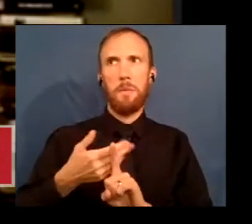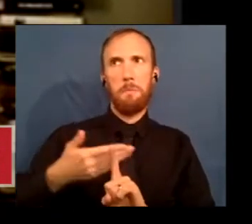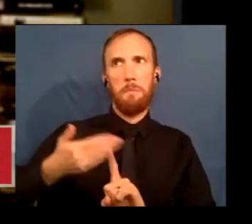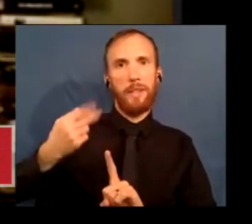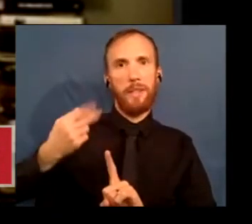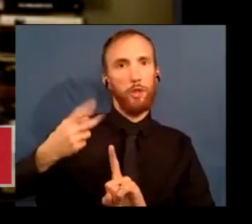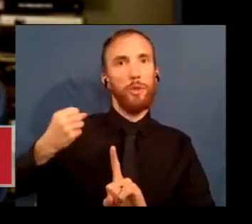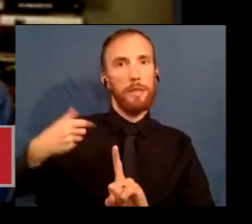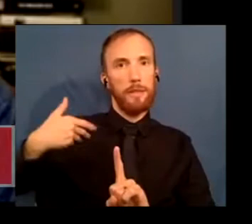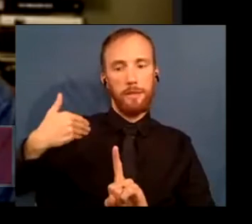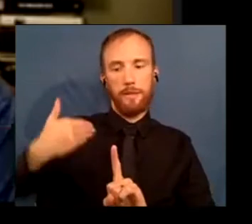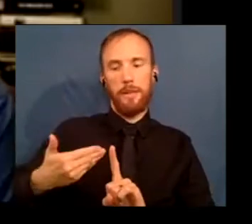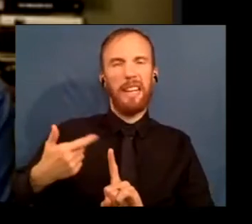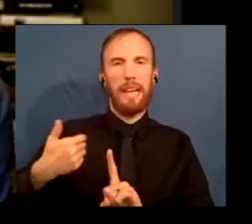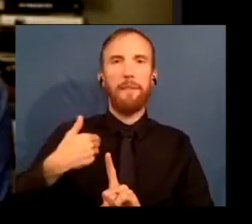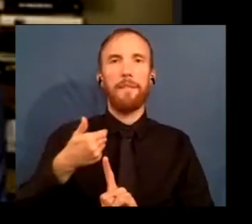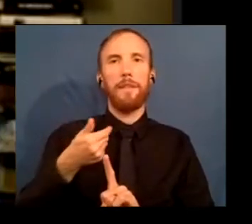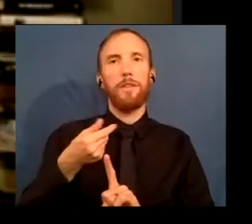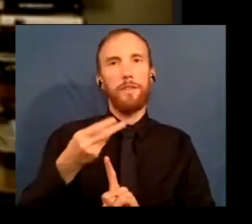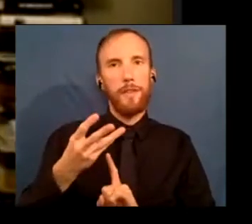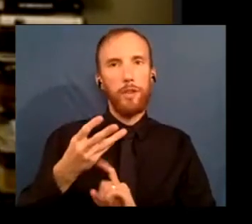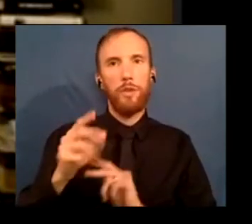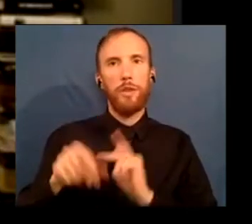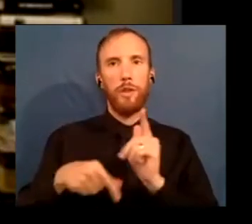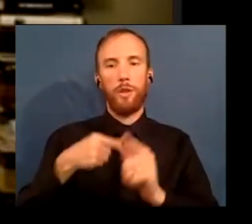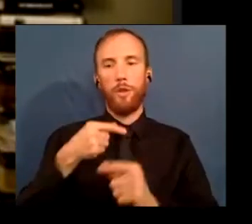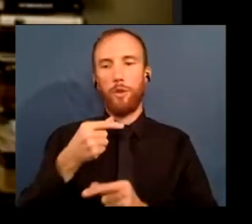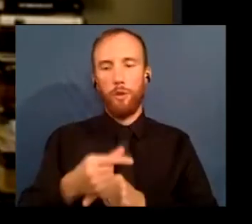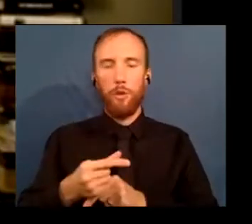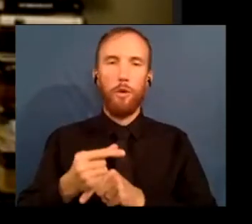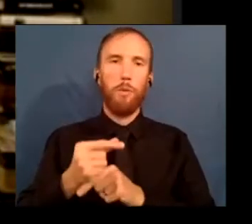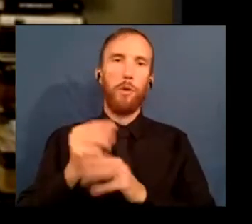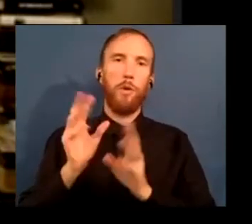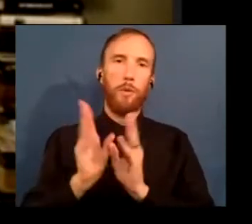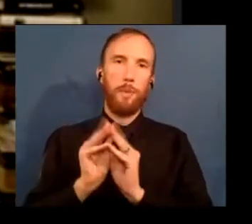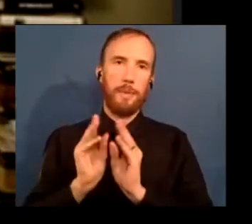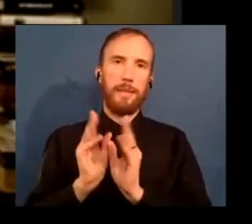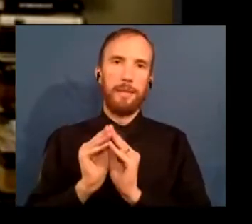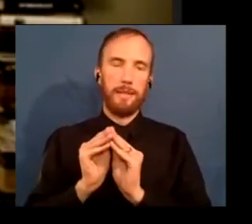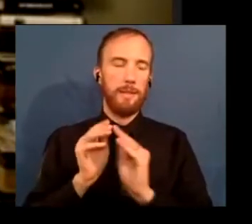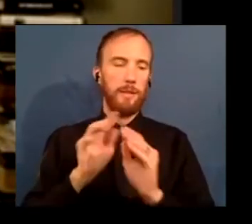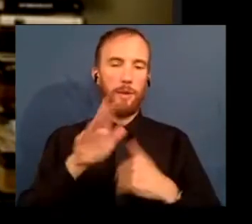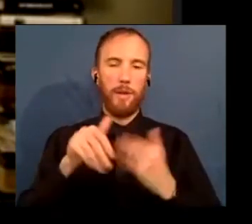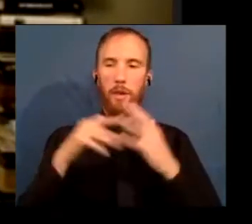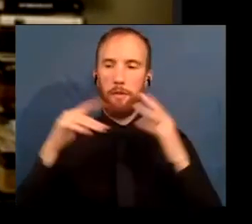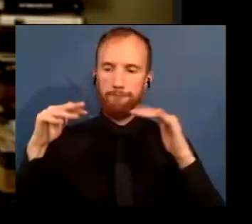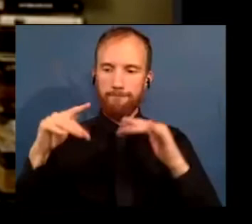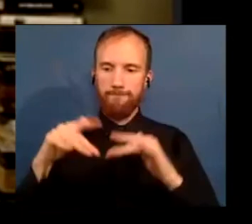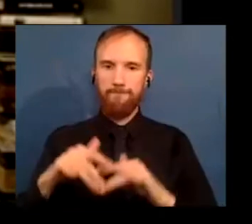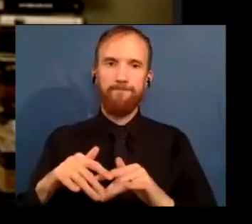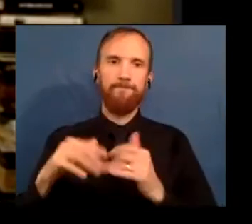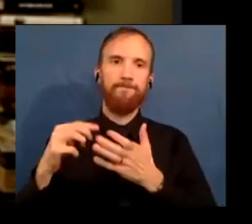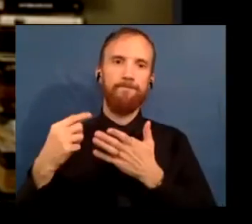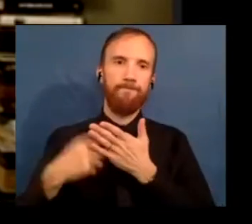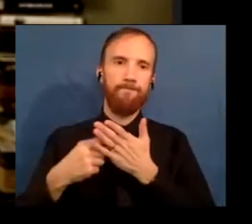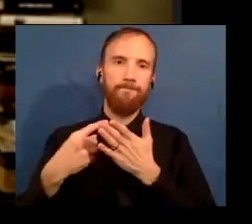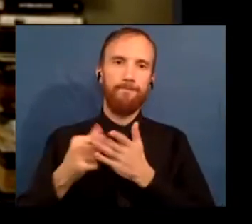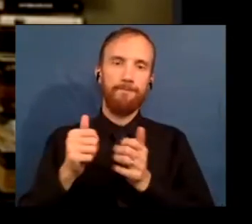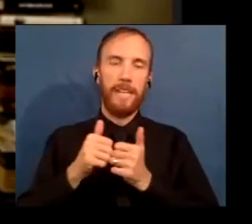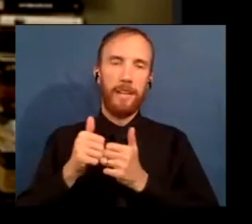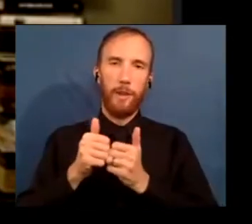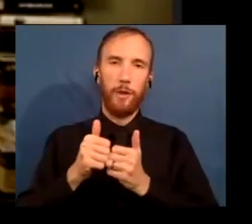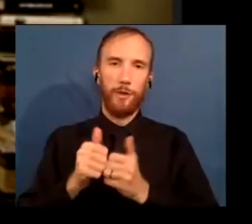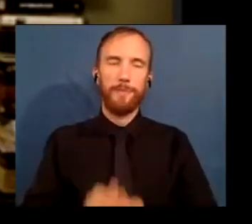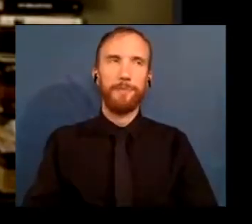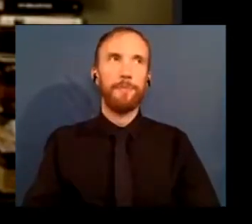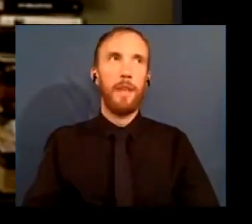couple of global meetings where we were lucky enough to meet together. And then during the